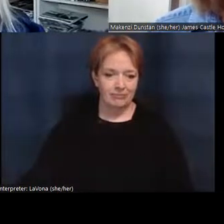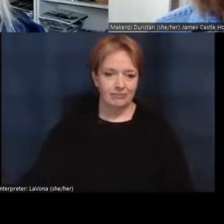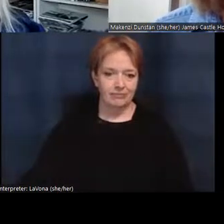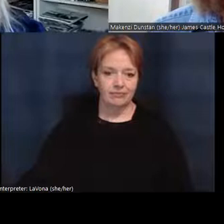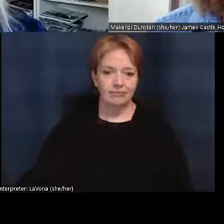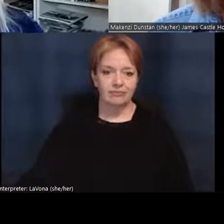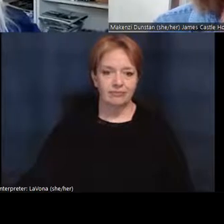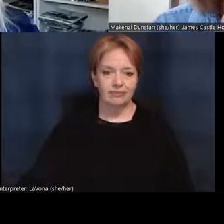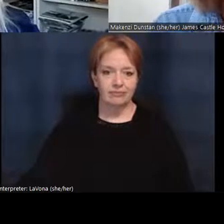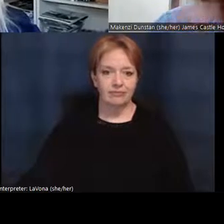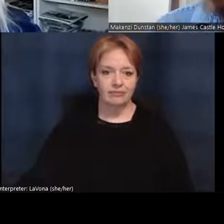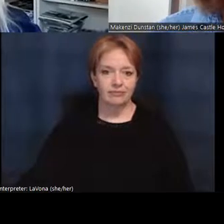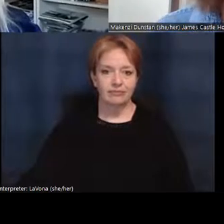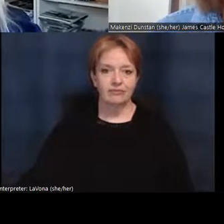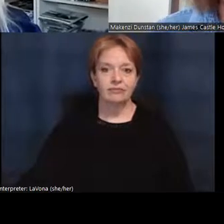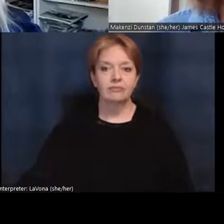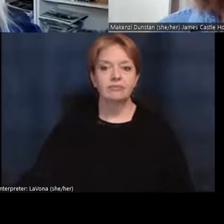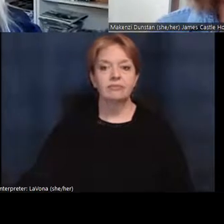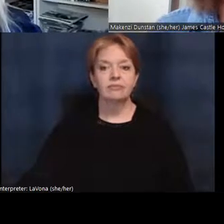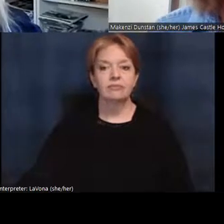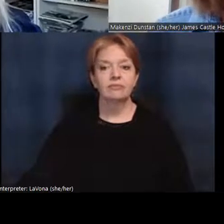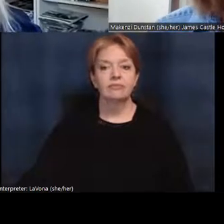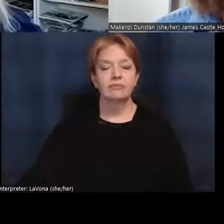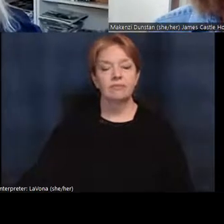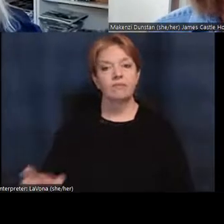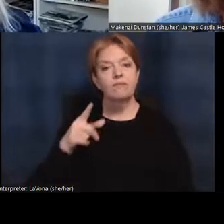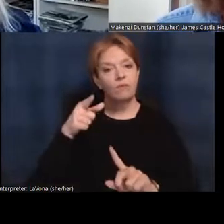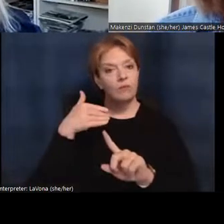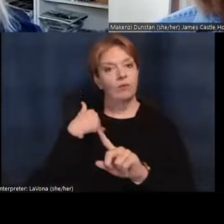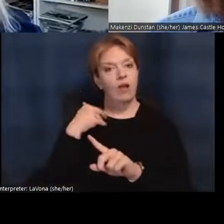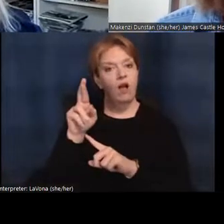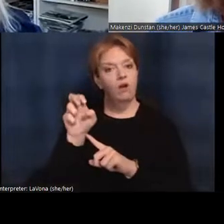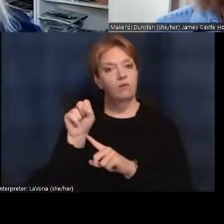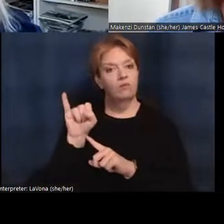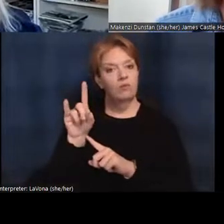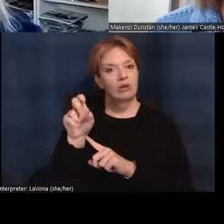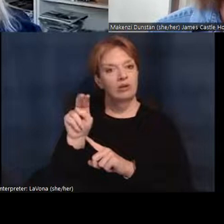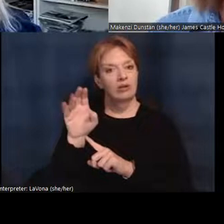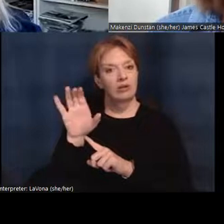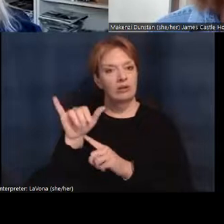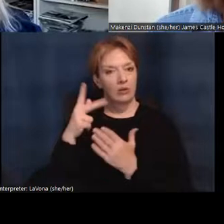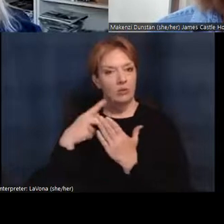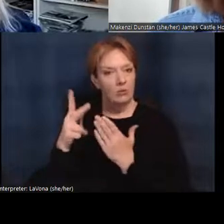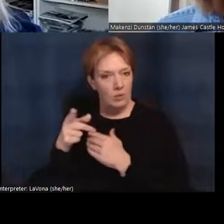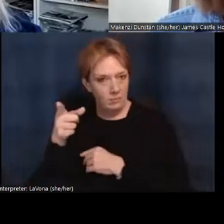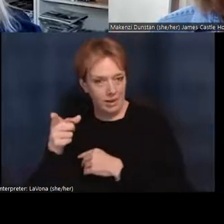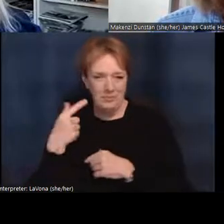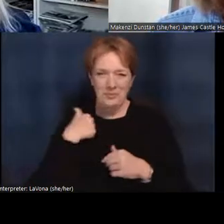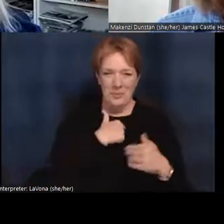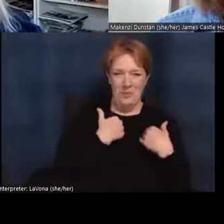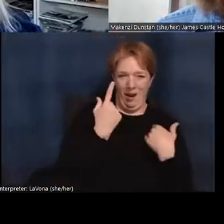that is on site. The James Castle House also has an artist in residency program. So I'm wondering if you can speak a little bit